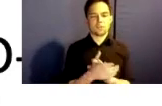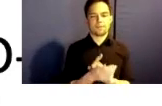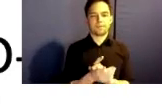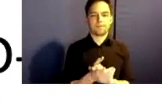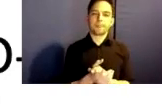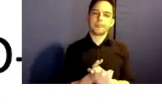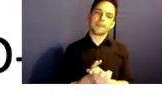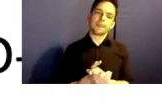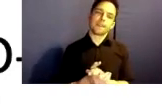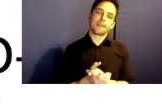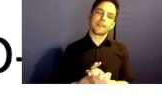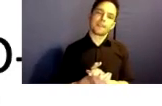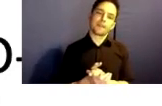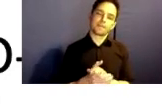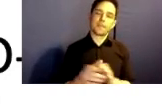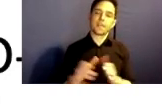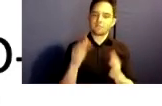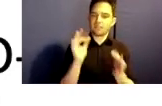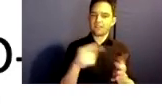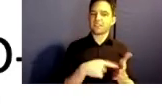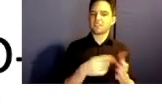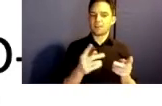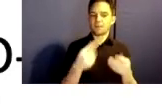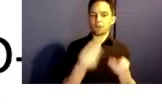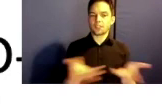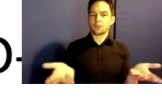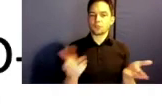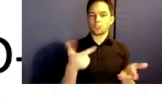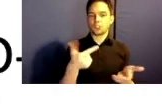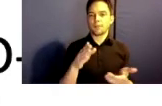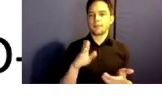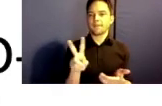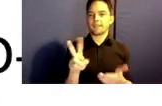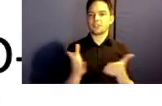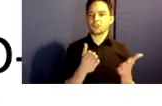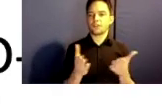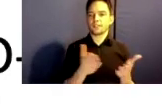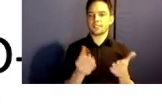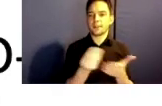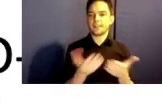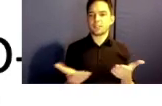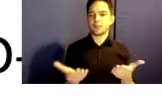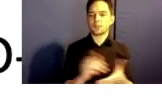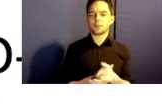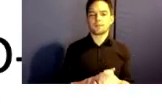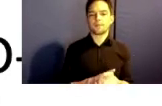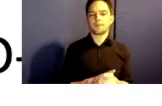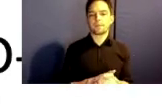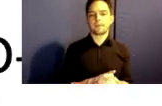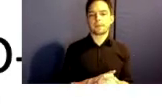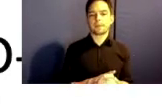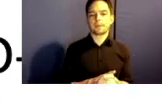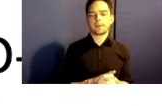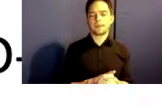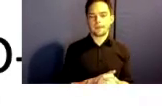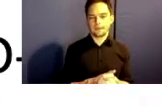be definitely an opportunity for distributing GBV service information material, again, including referrals and